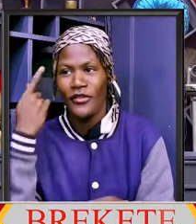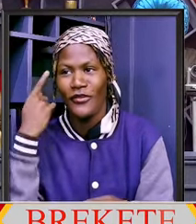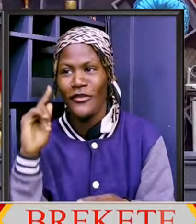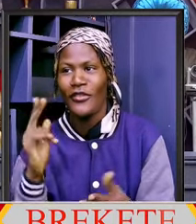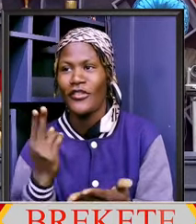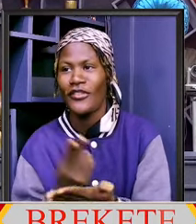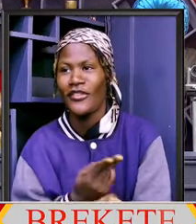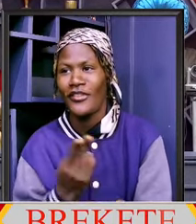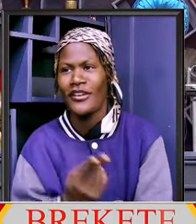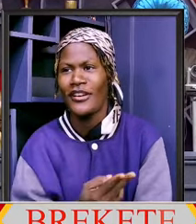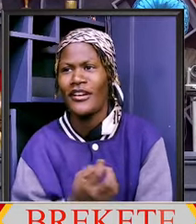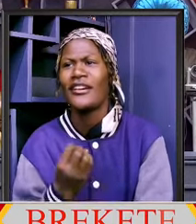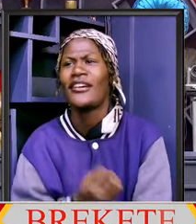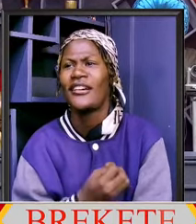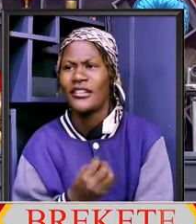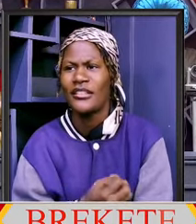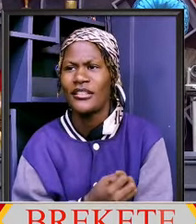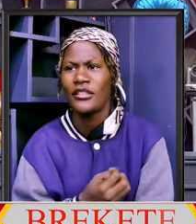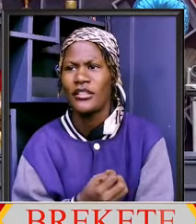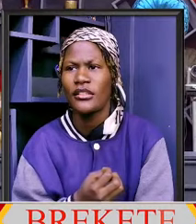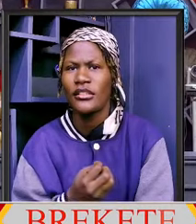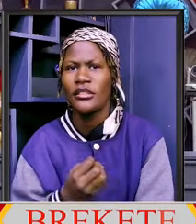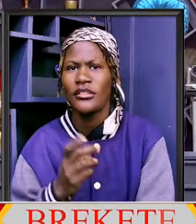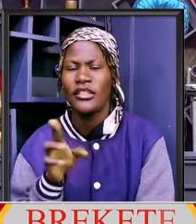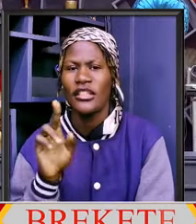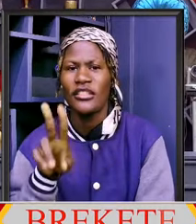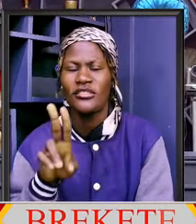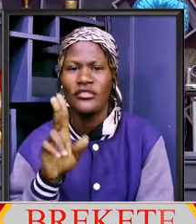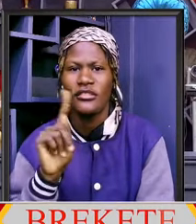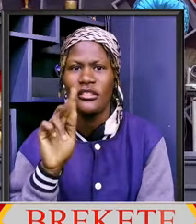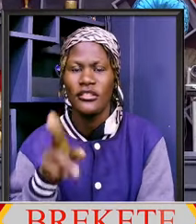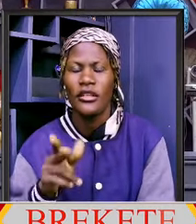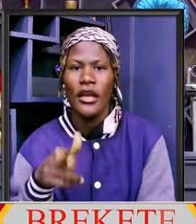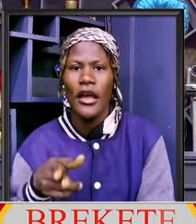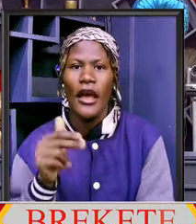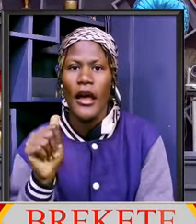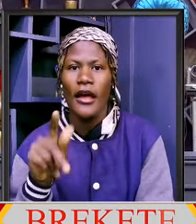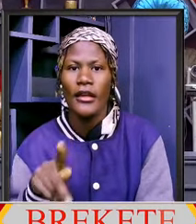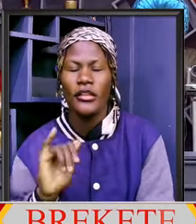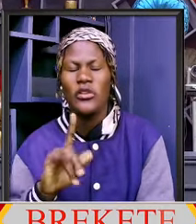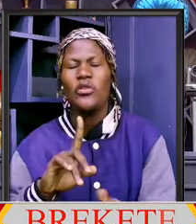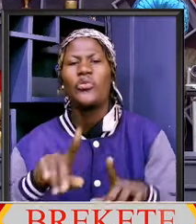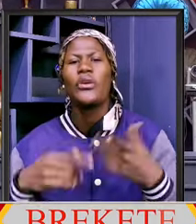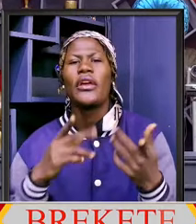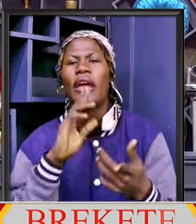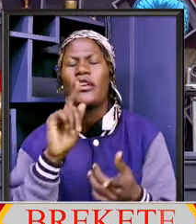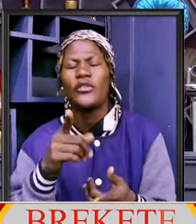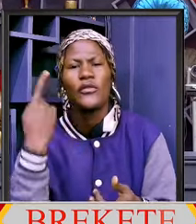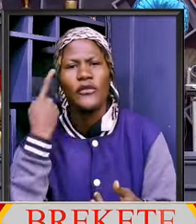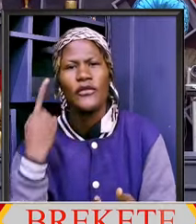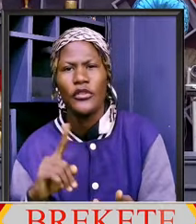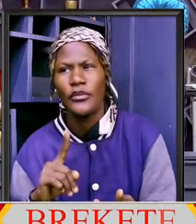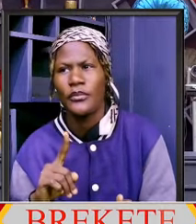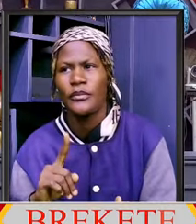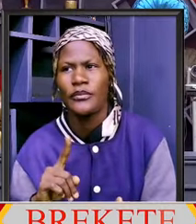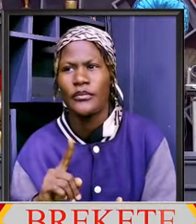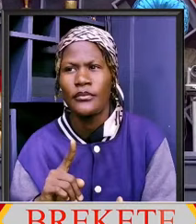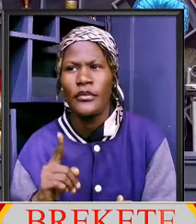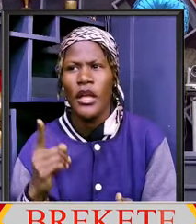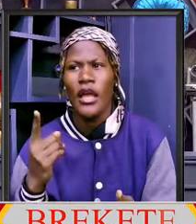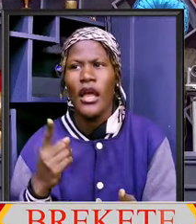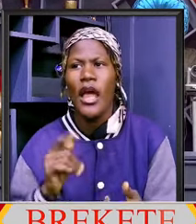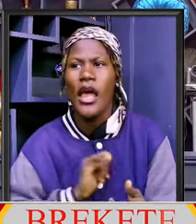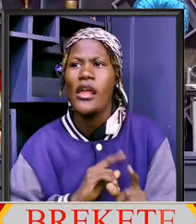English. Ruth. Yes, ma. Akire. Okay. Where are you from, come, ma? Sir, I